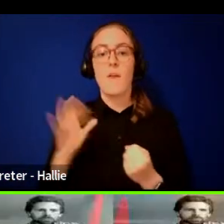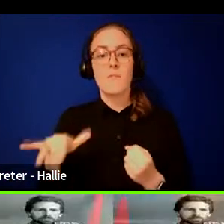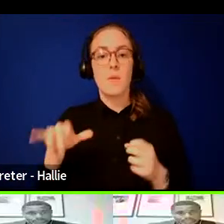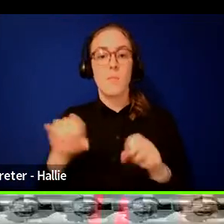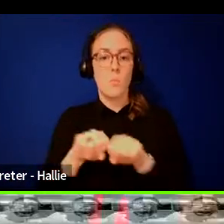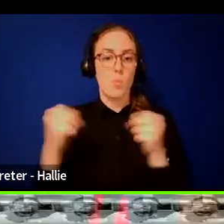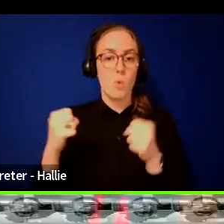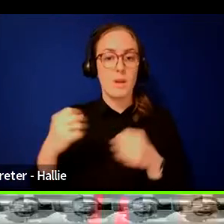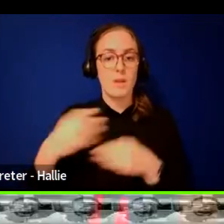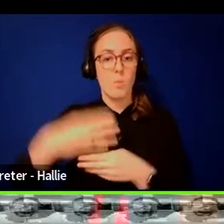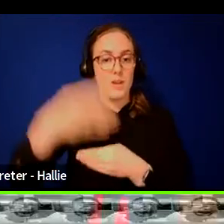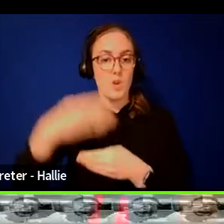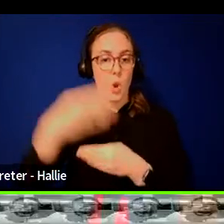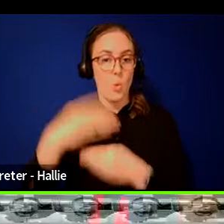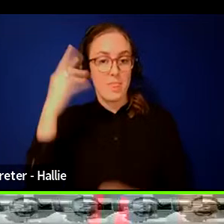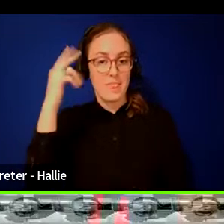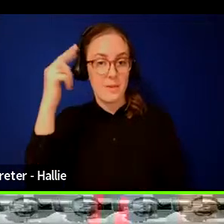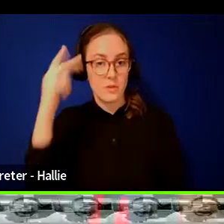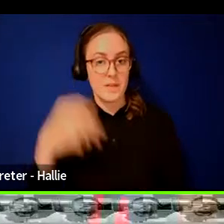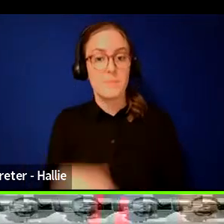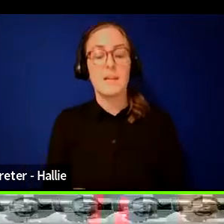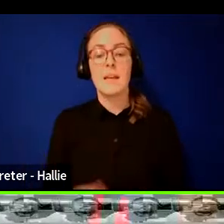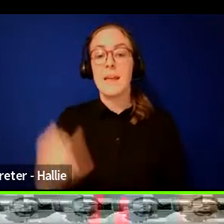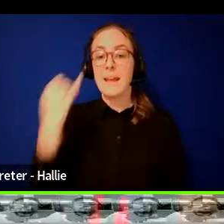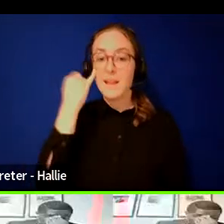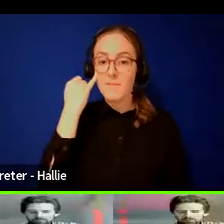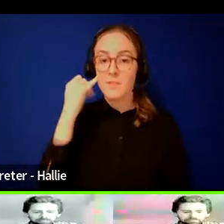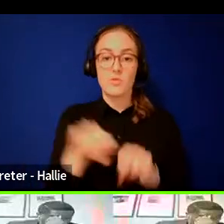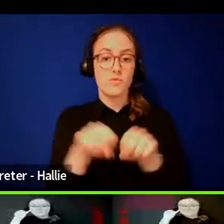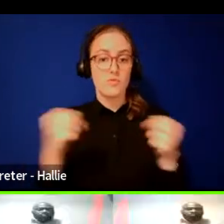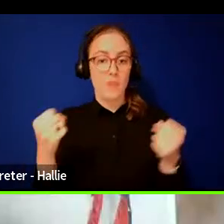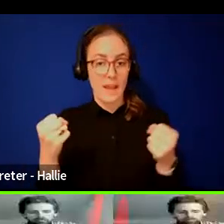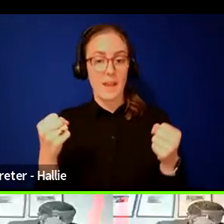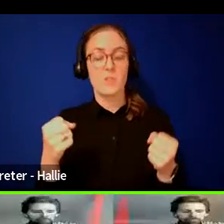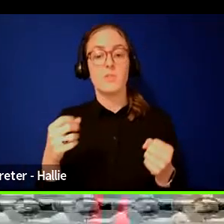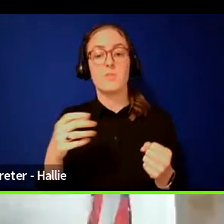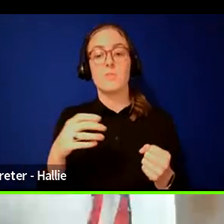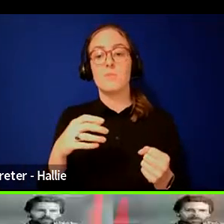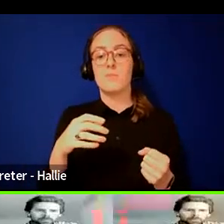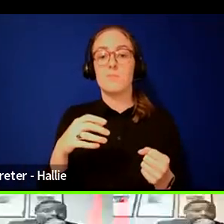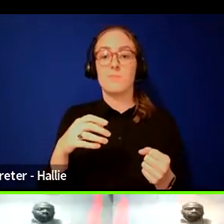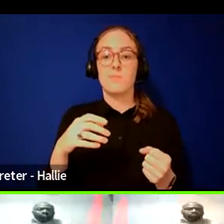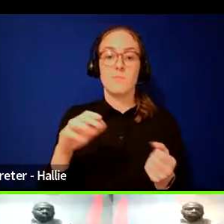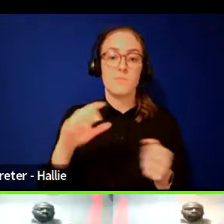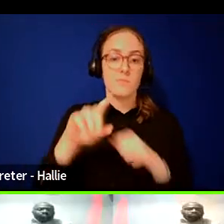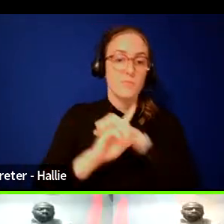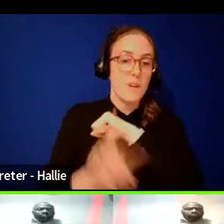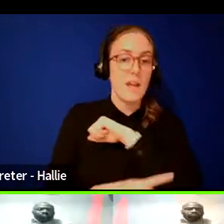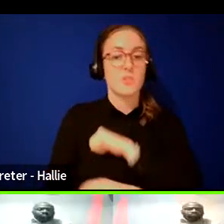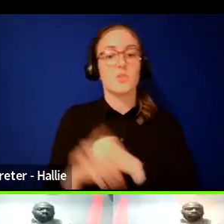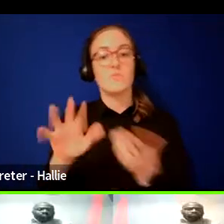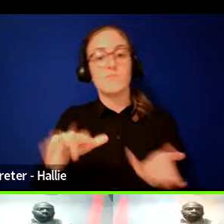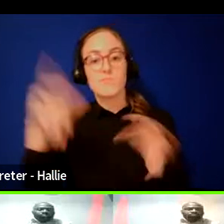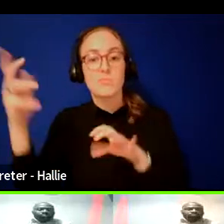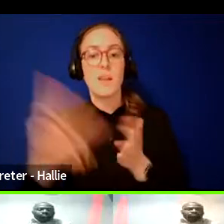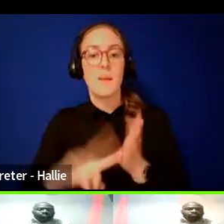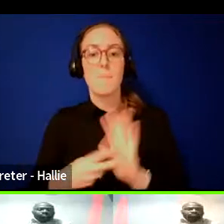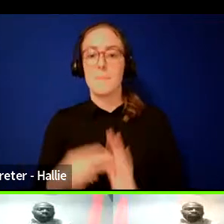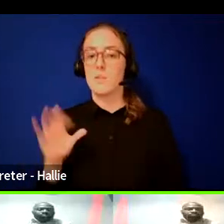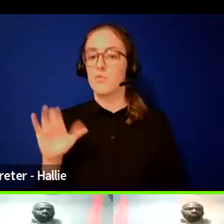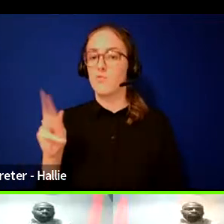theory. Where there's trash and disorder, there is crime. So we need to clean up. And that means every corner